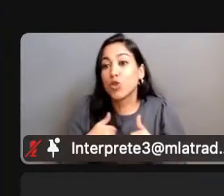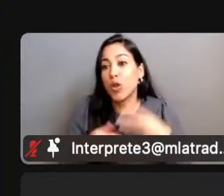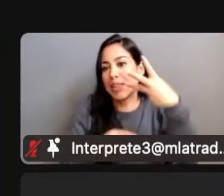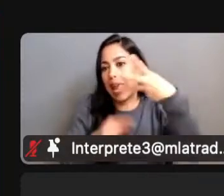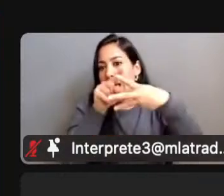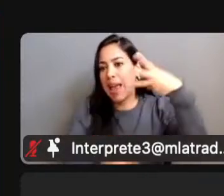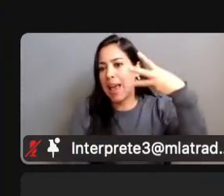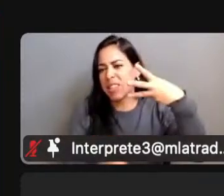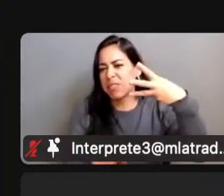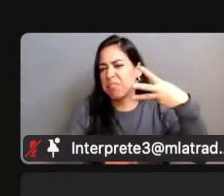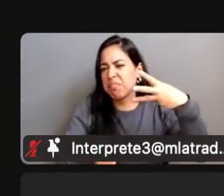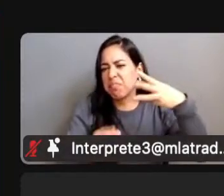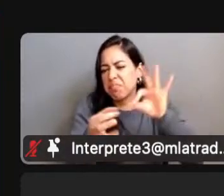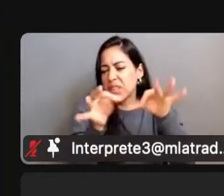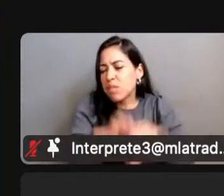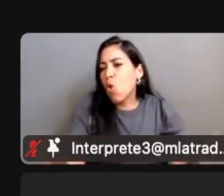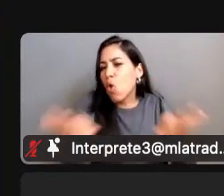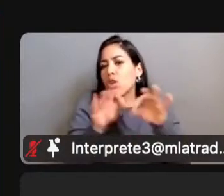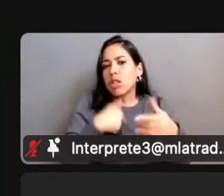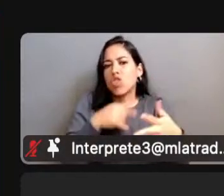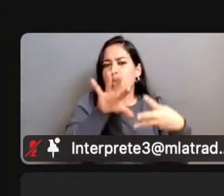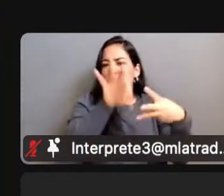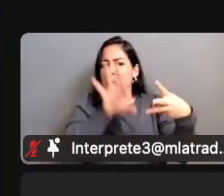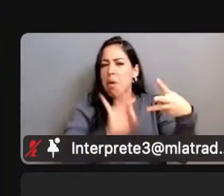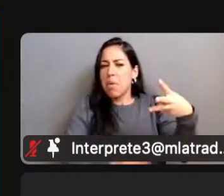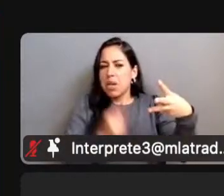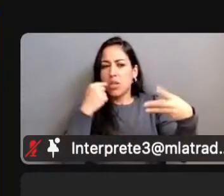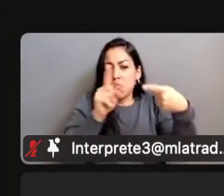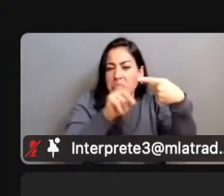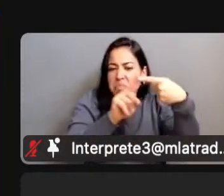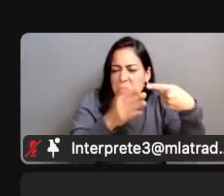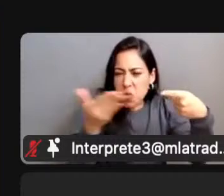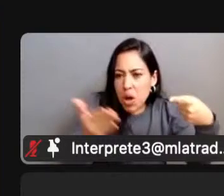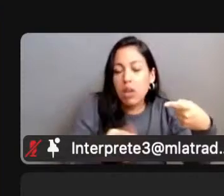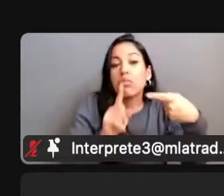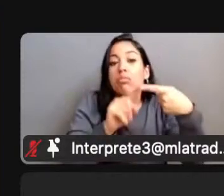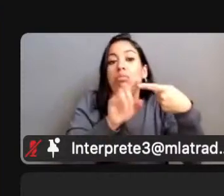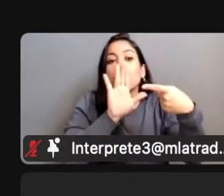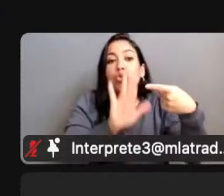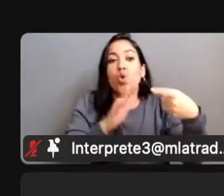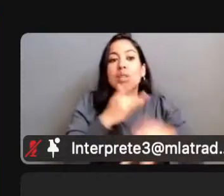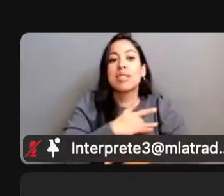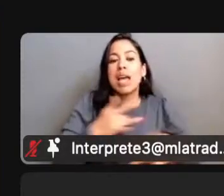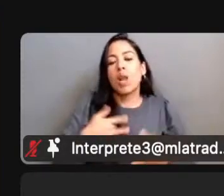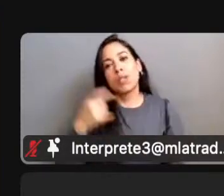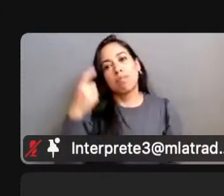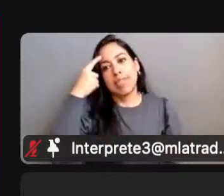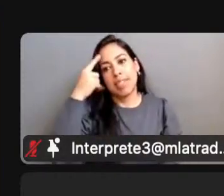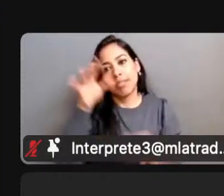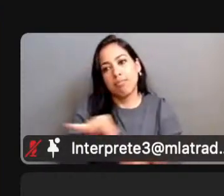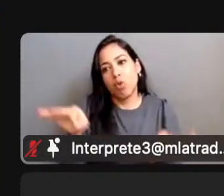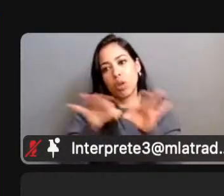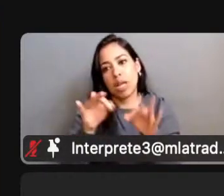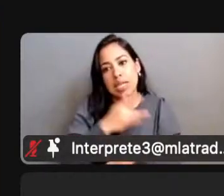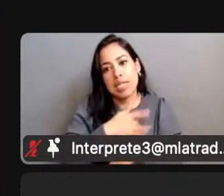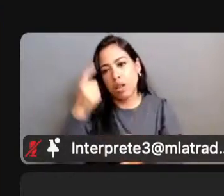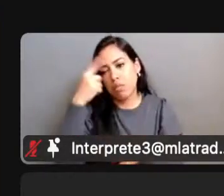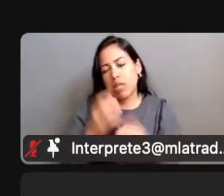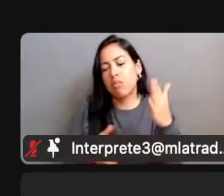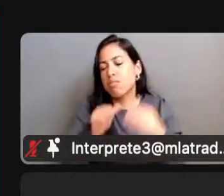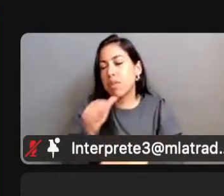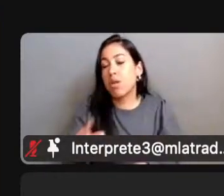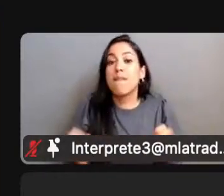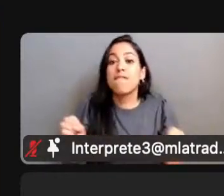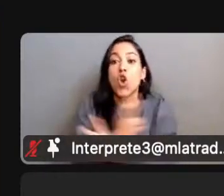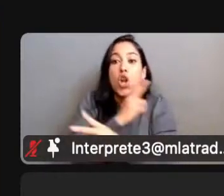I'm going to make mention only three aspects in which I will deal with. One of them is the mental